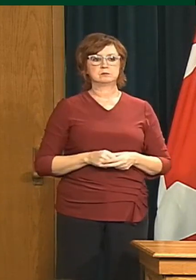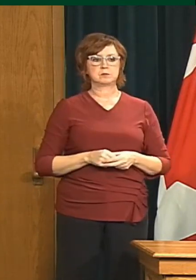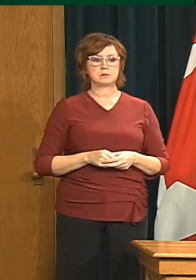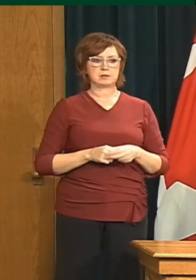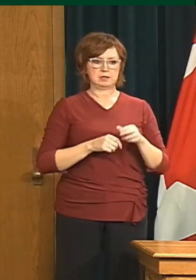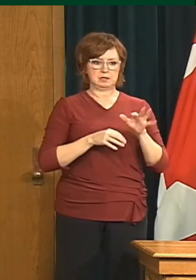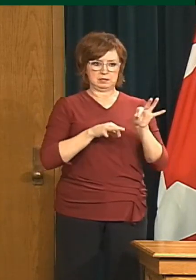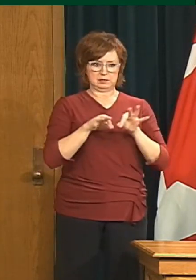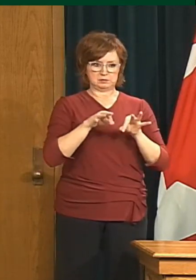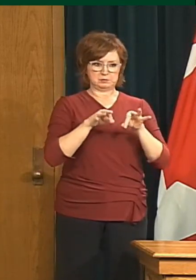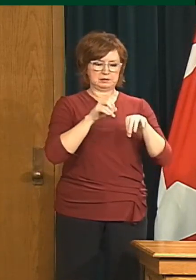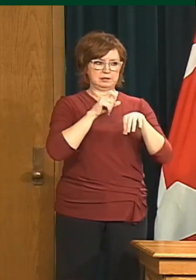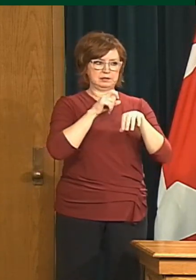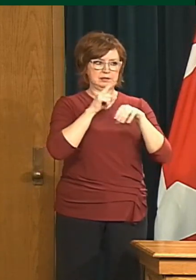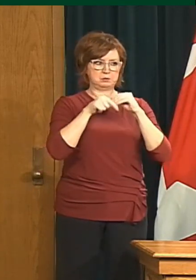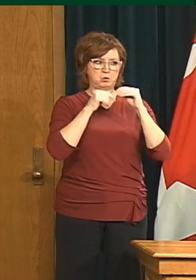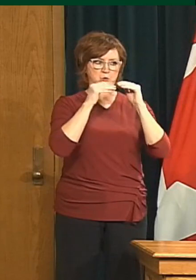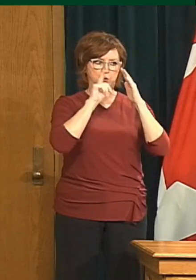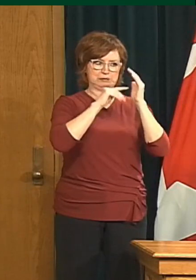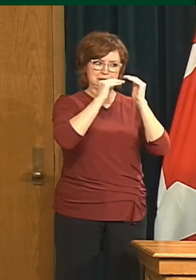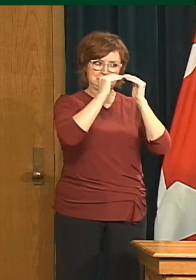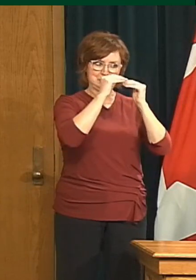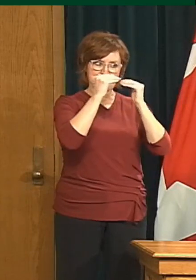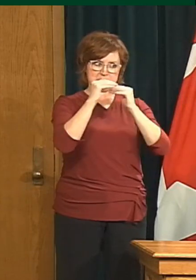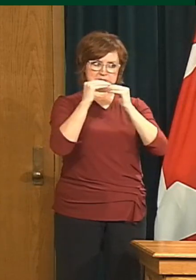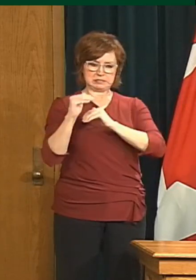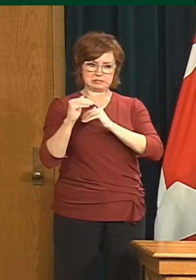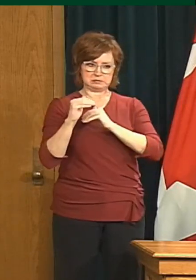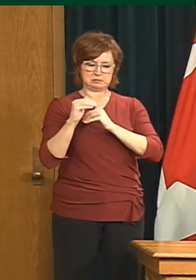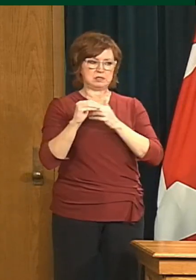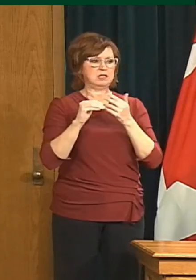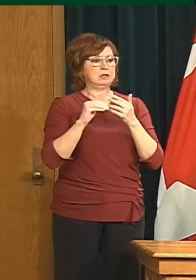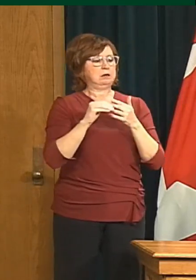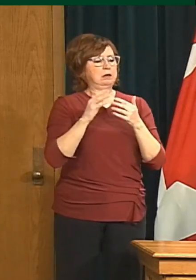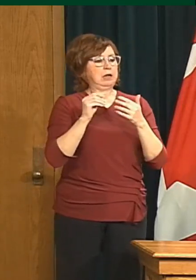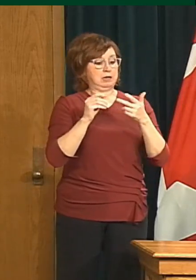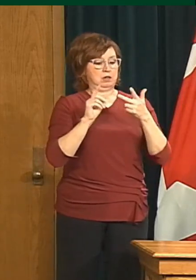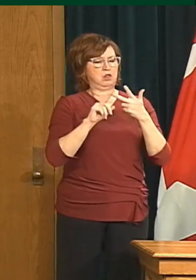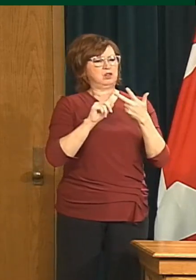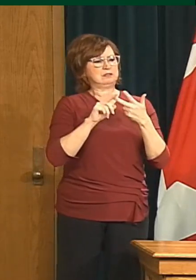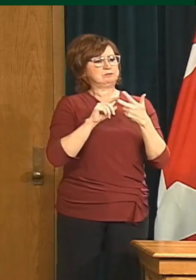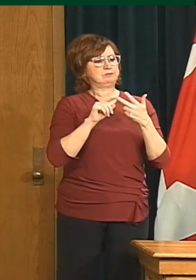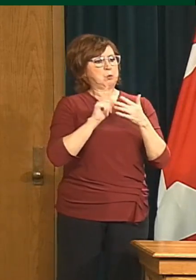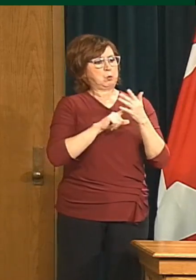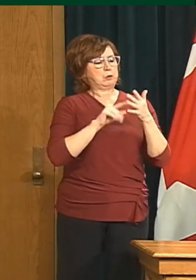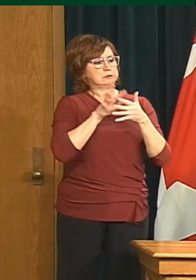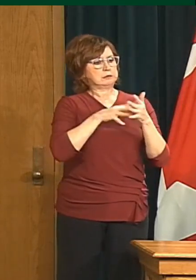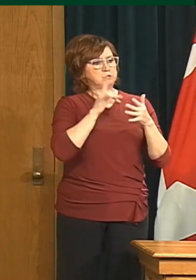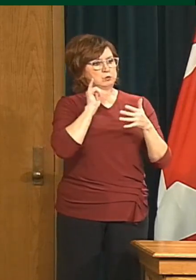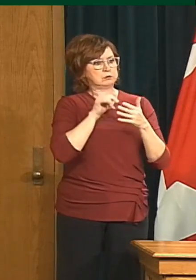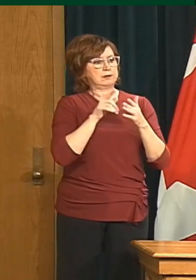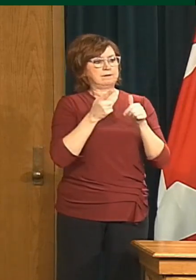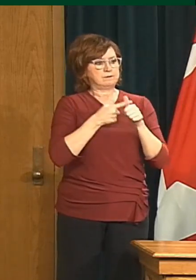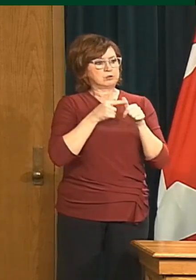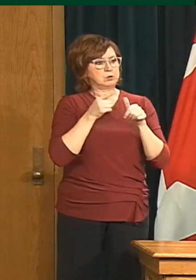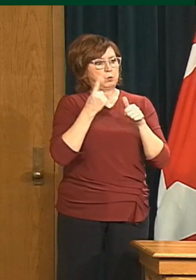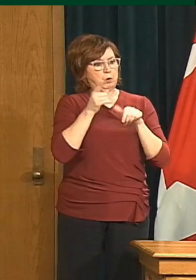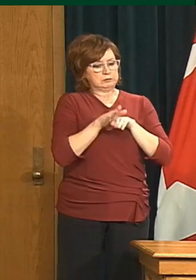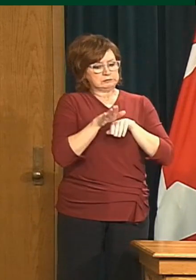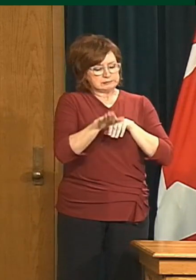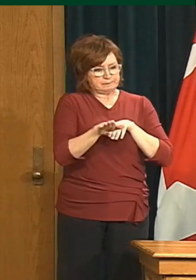parameters of the time frame, if you will, the first a couple of phases, if you will, as we start to reopen our